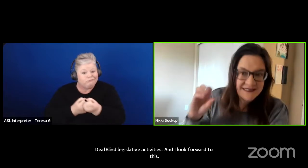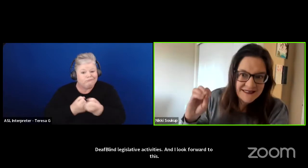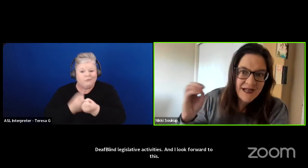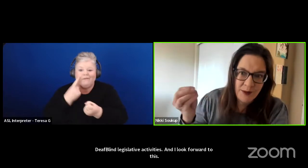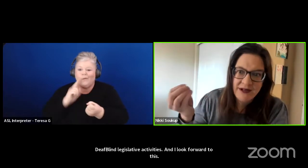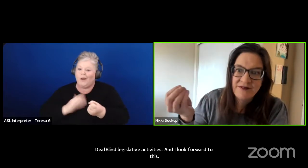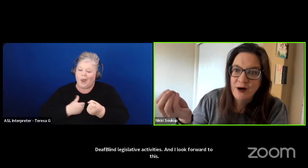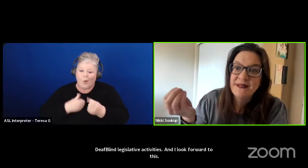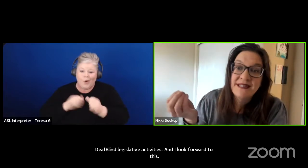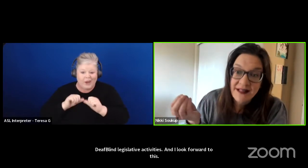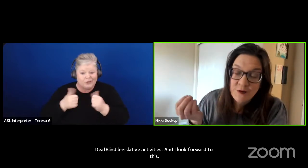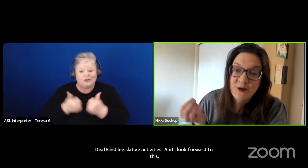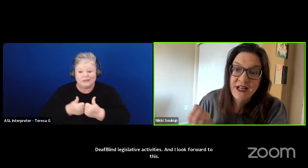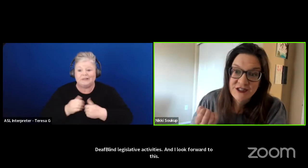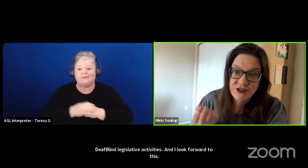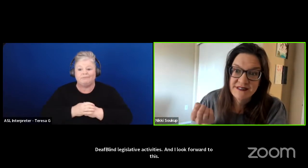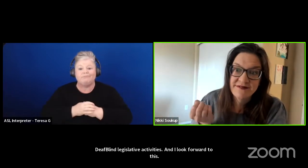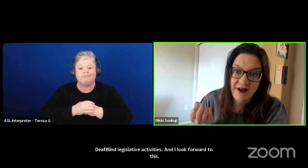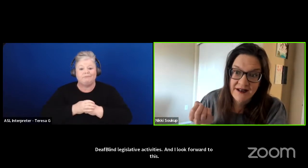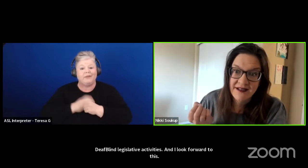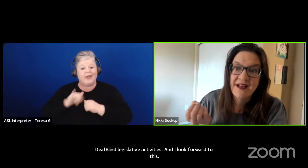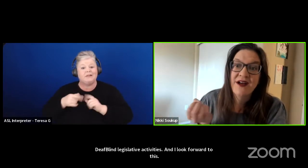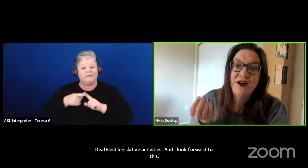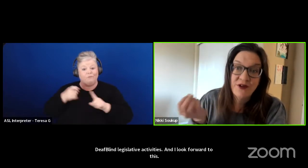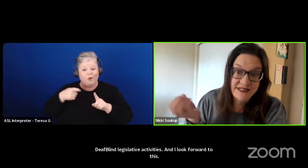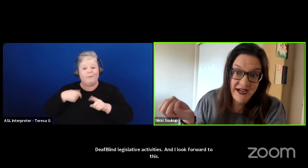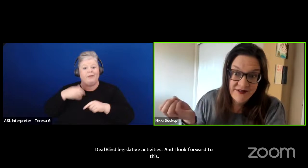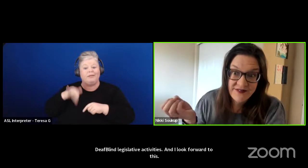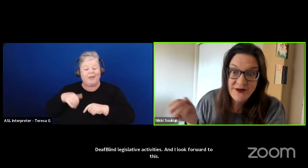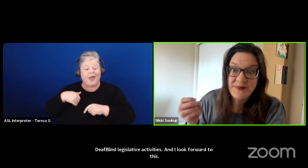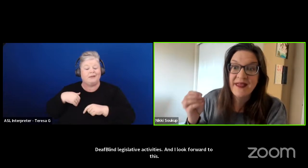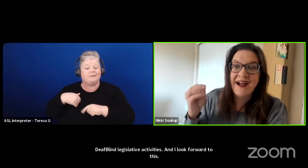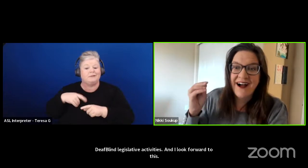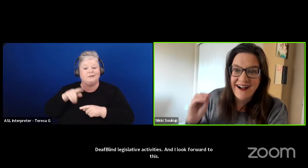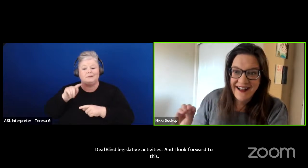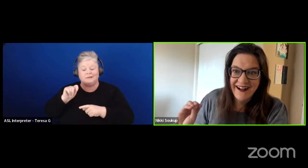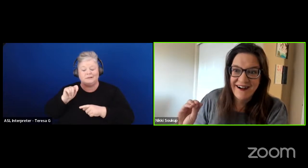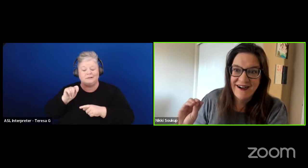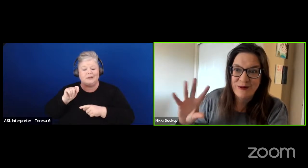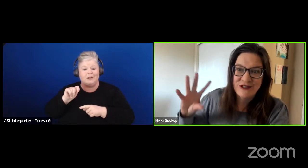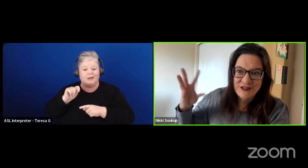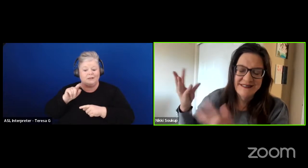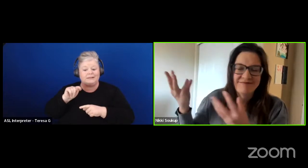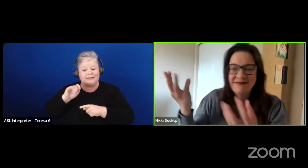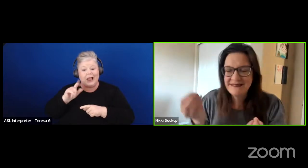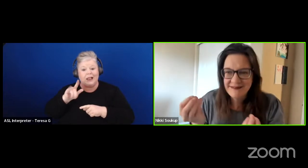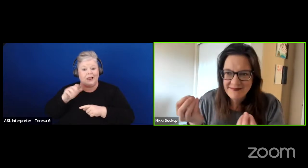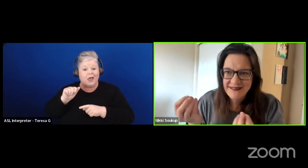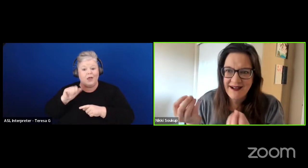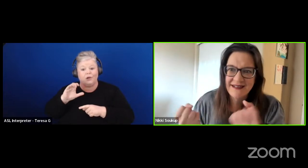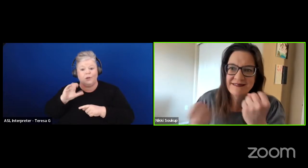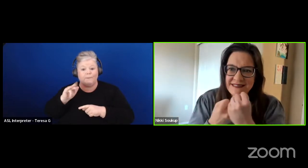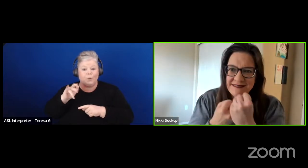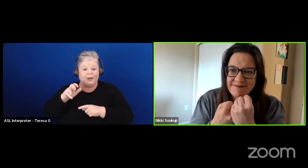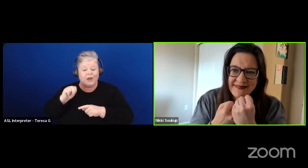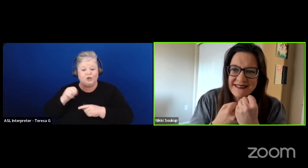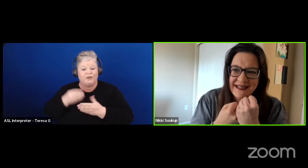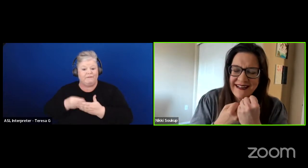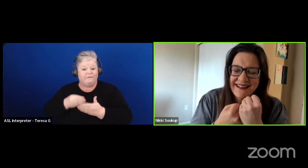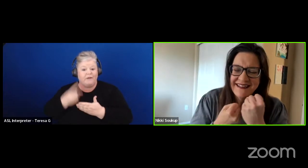and this is coming from the Telecommunications Fund for the Deaf, which is